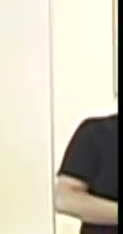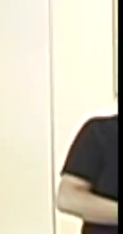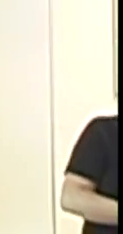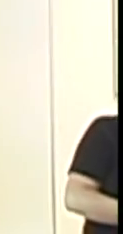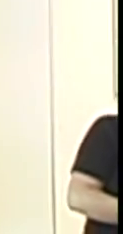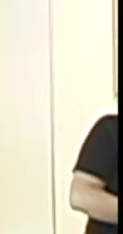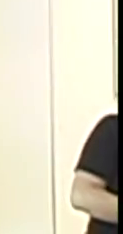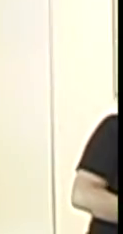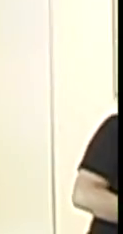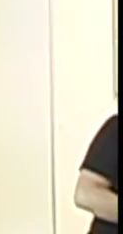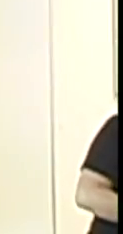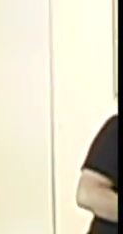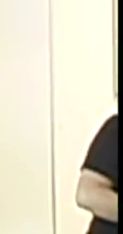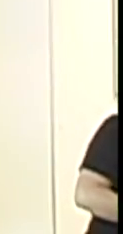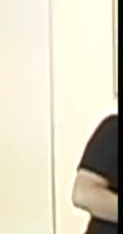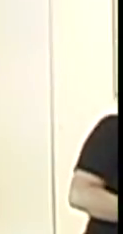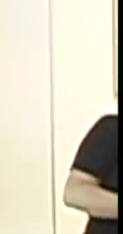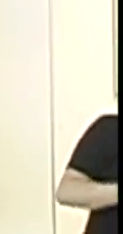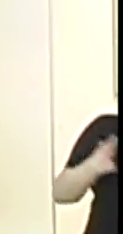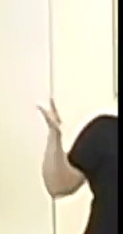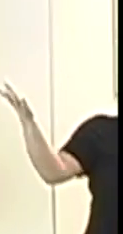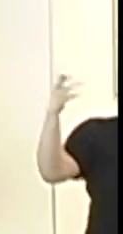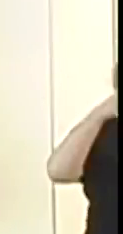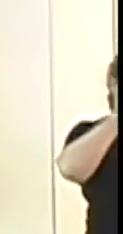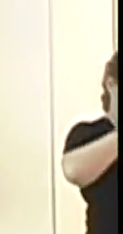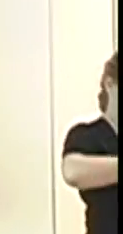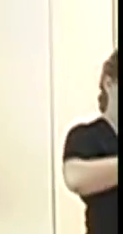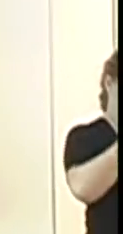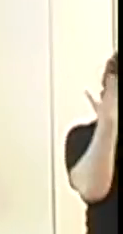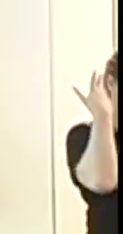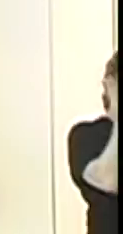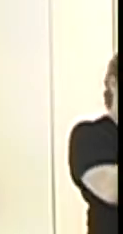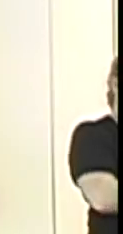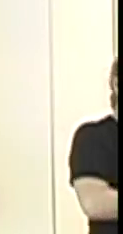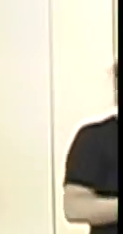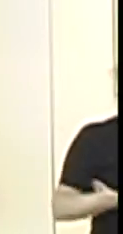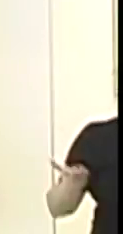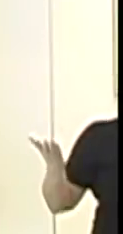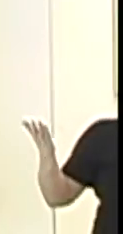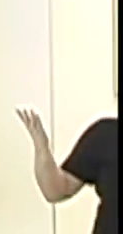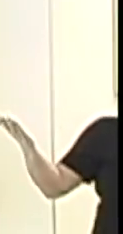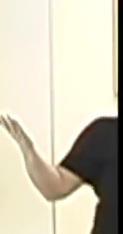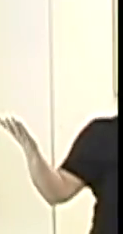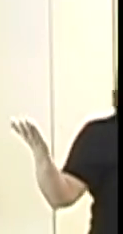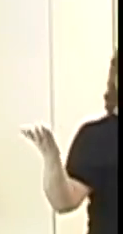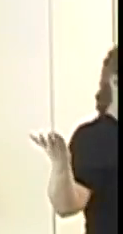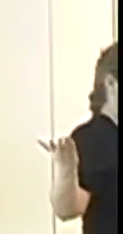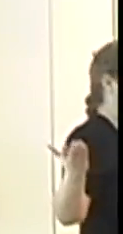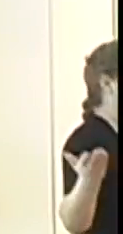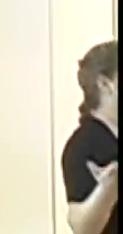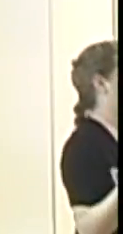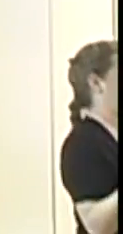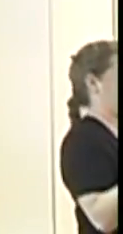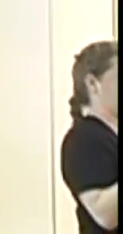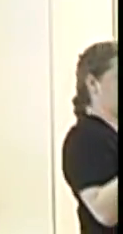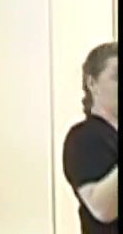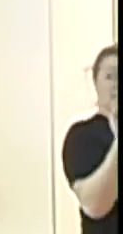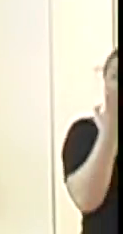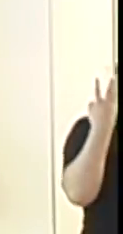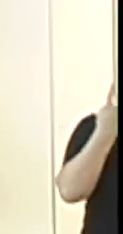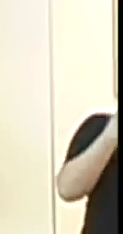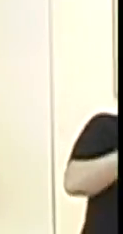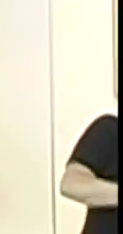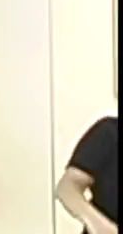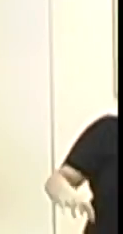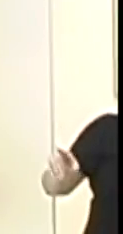So, and that's robustly true. So for a set of substitutions produced by by 4